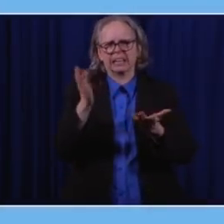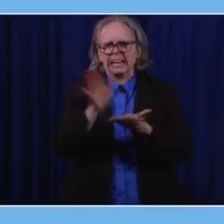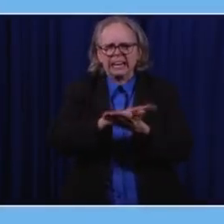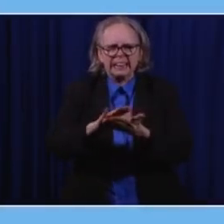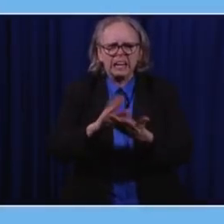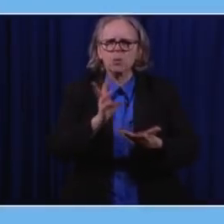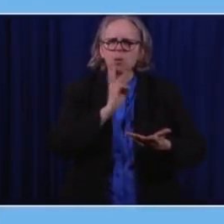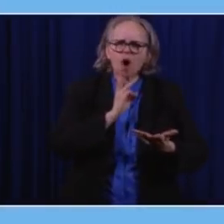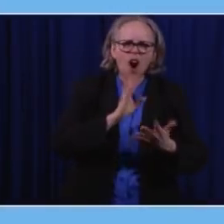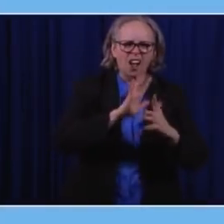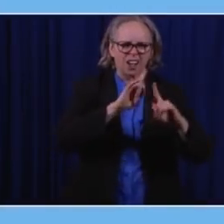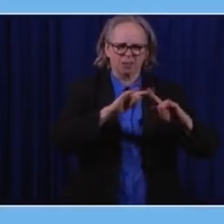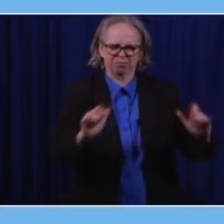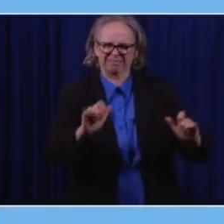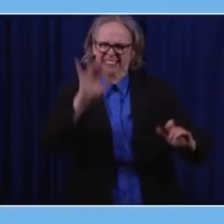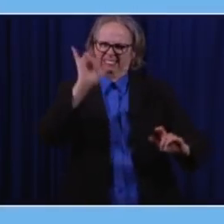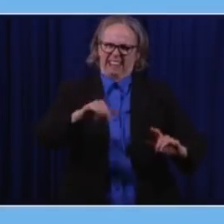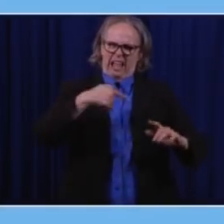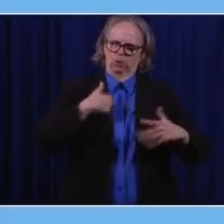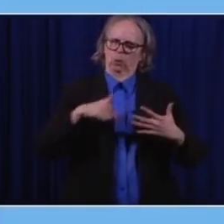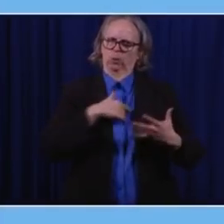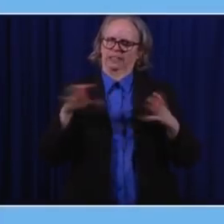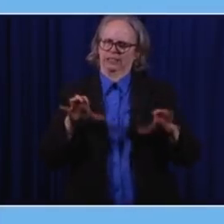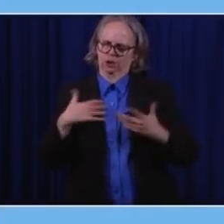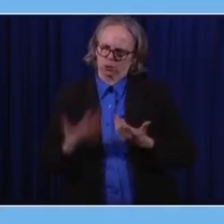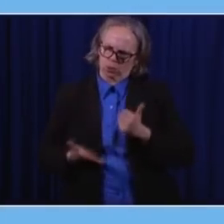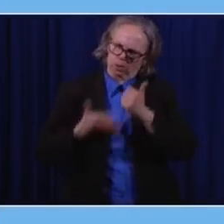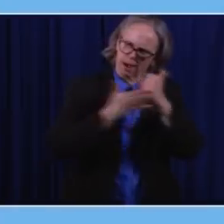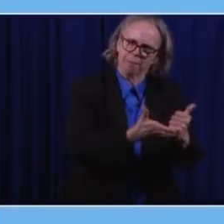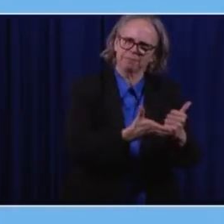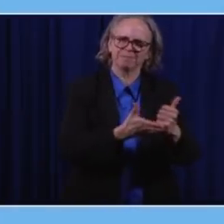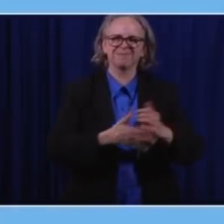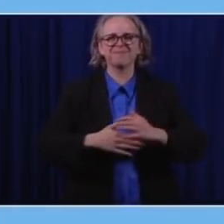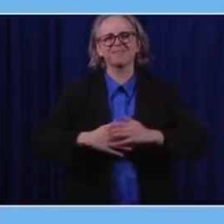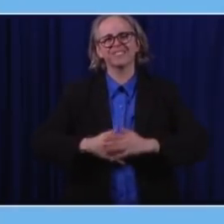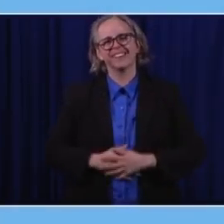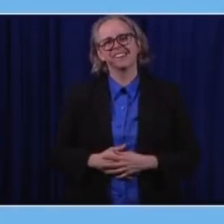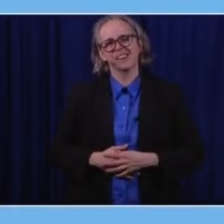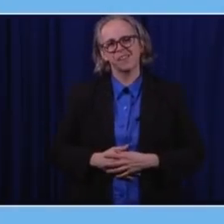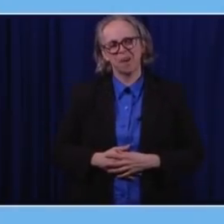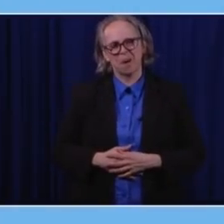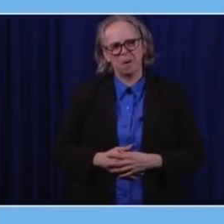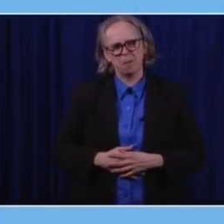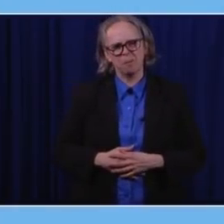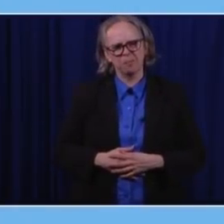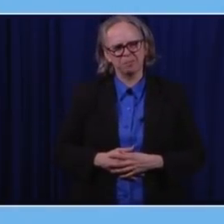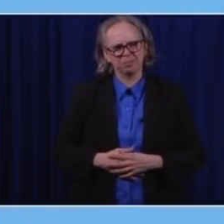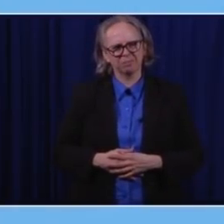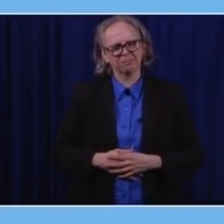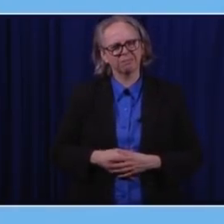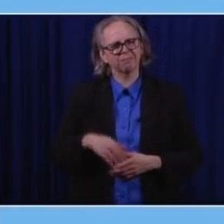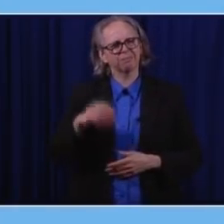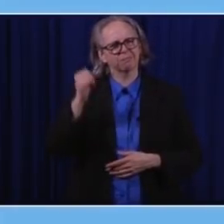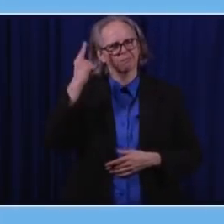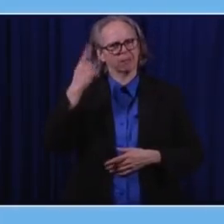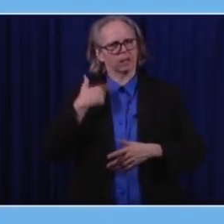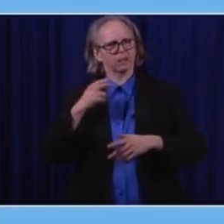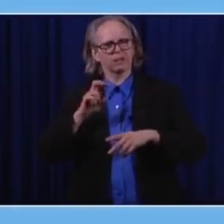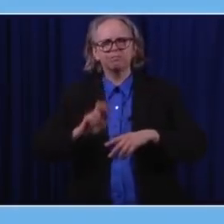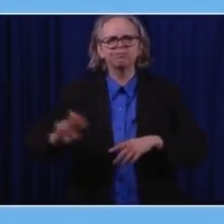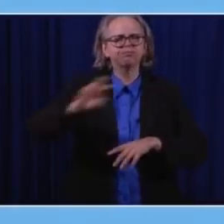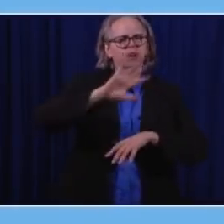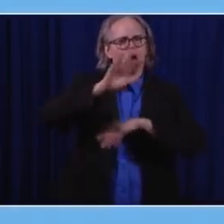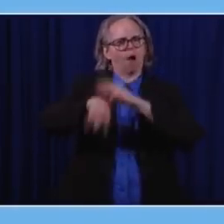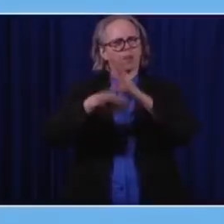areas. And that's something that we do in many different areas of the world. And that's a main objective of what we're trying to do.